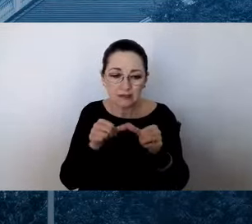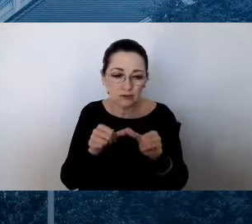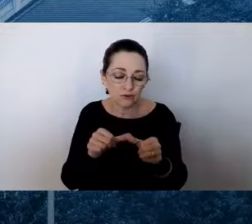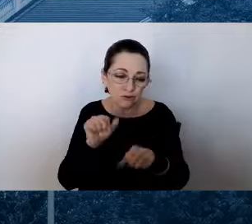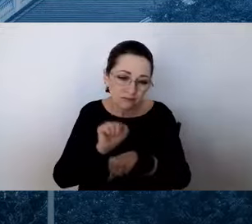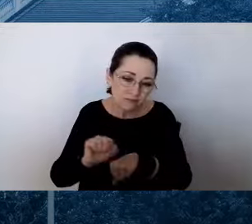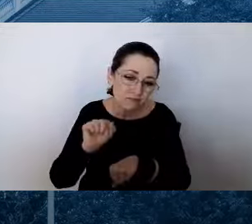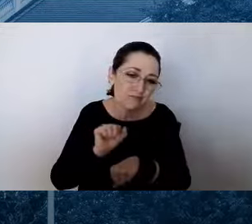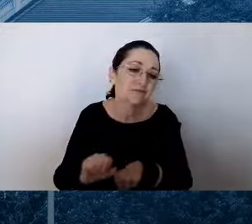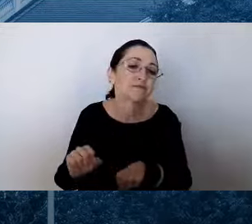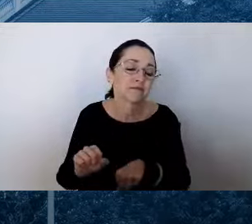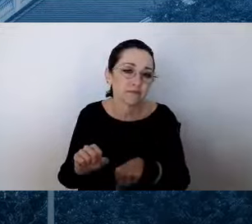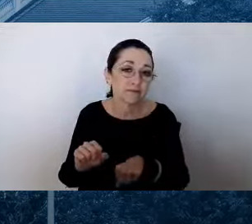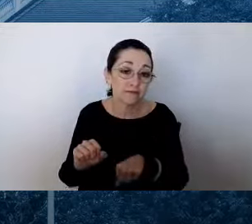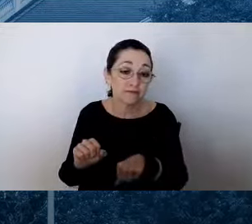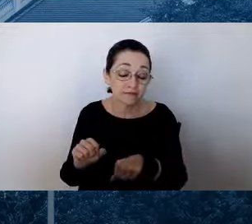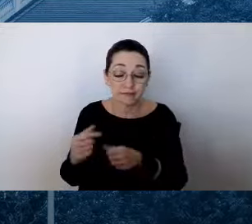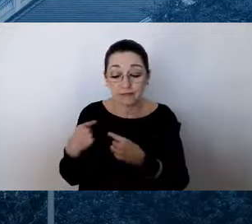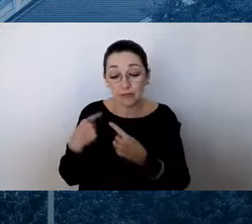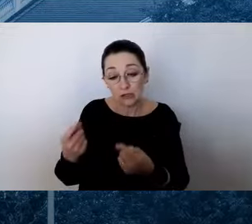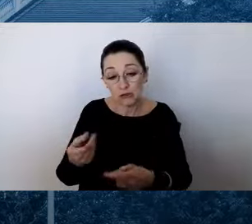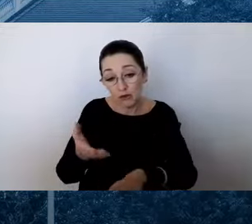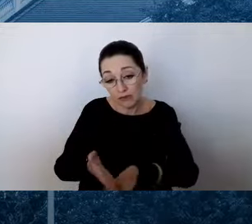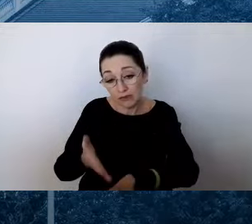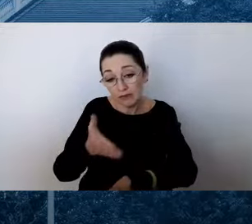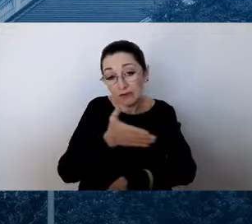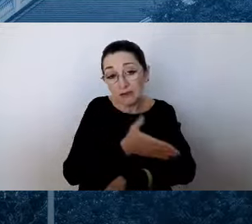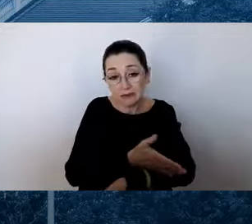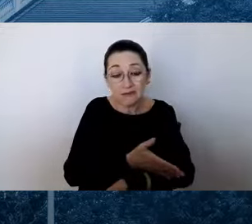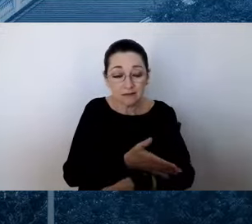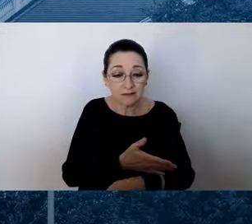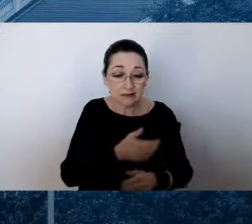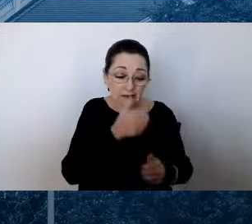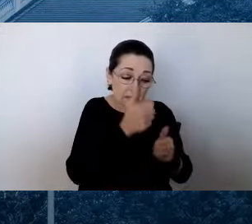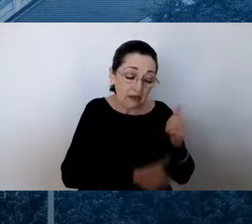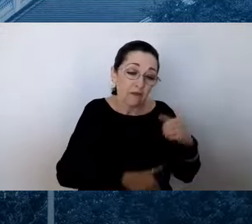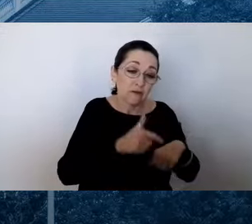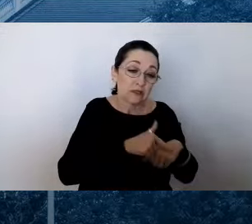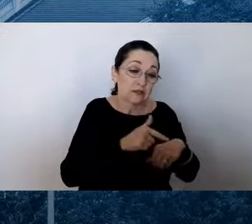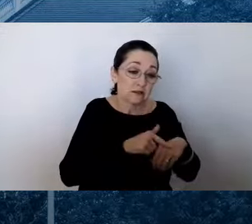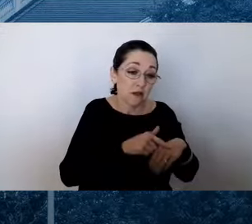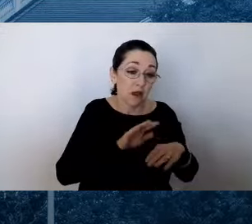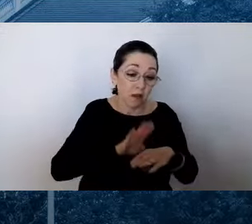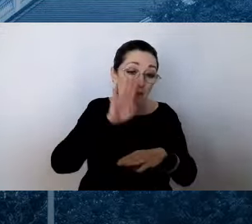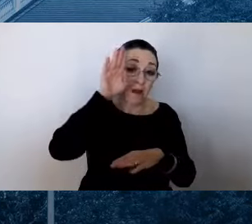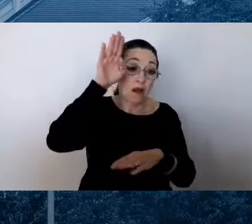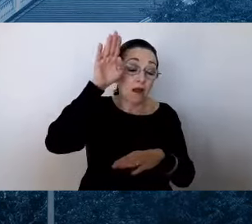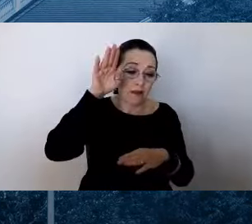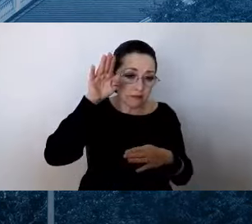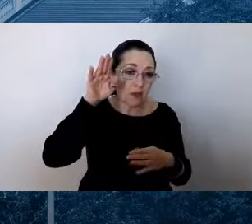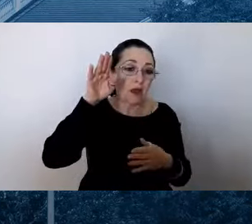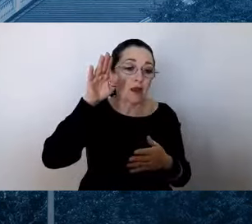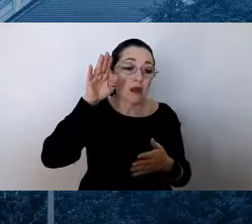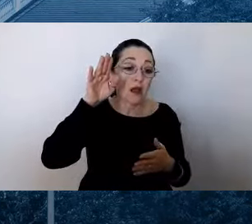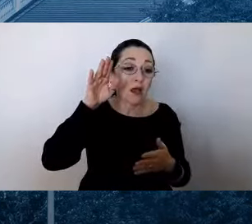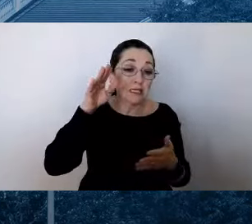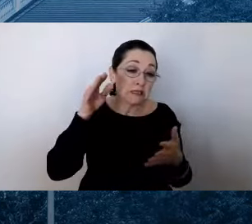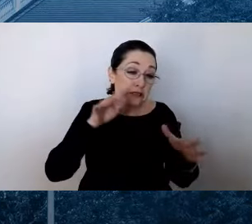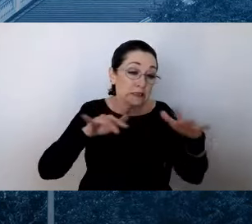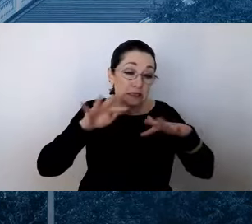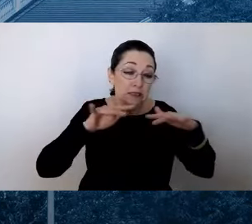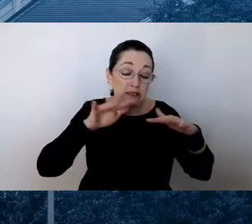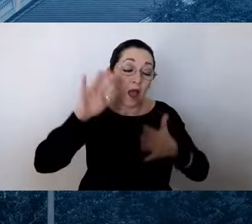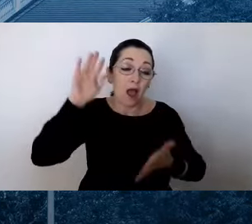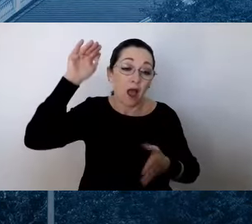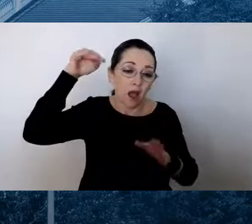it. We've made progress through each of these surges, and this one looks a little bit different. It is similar